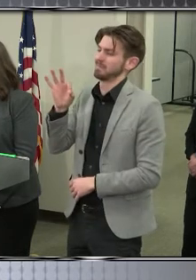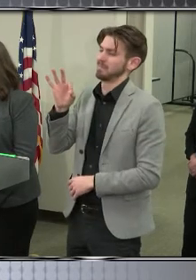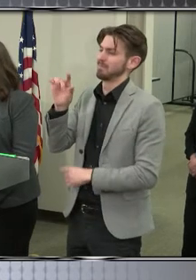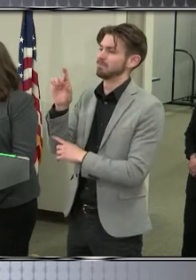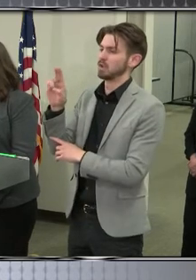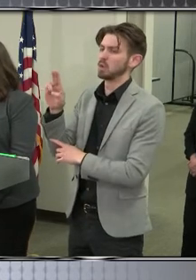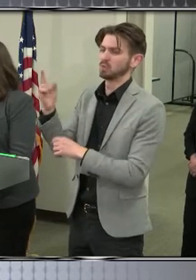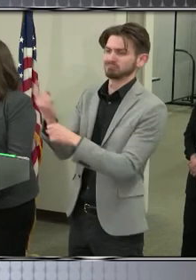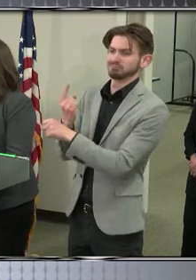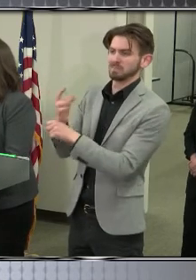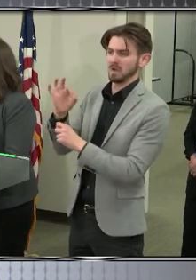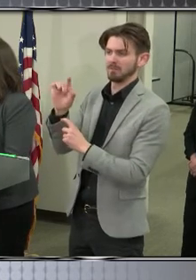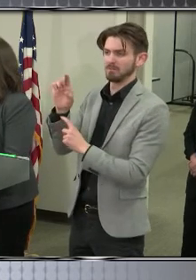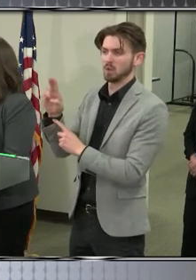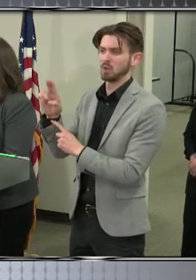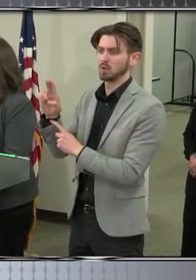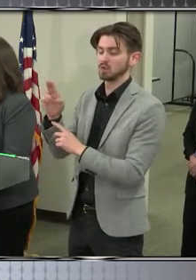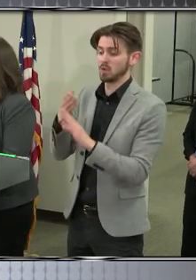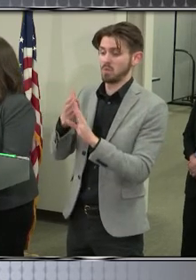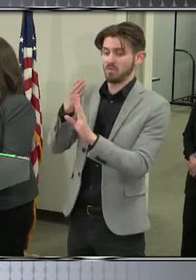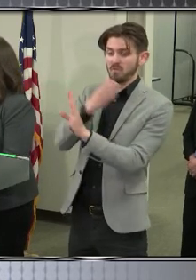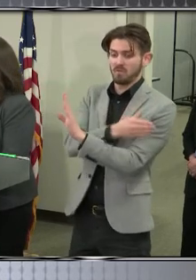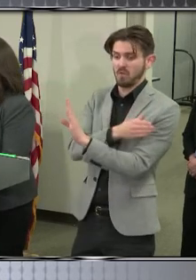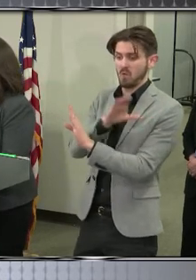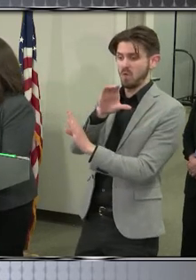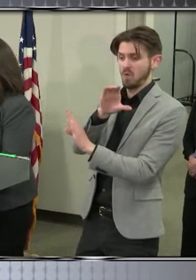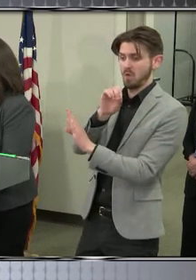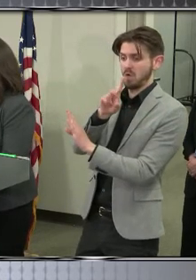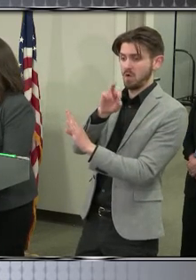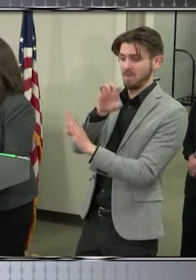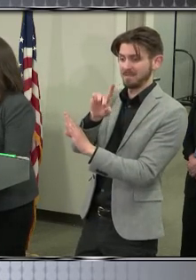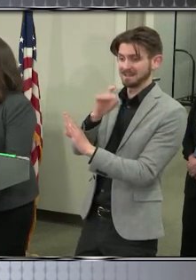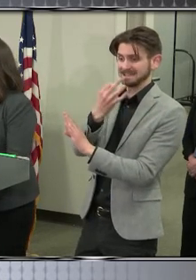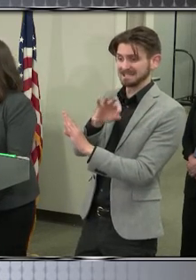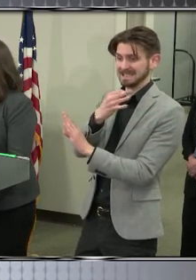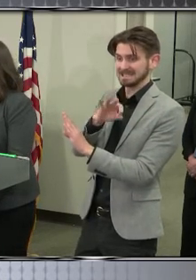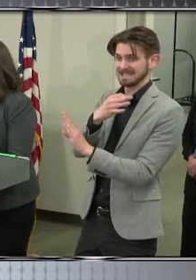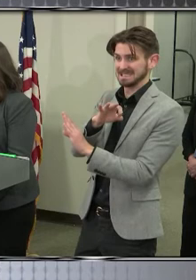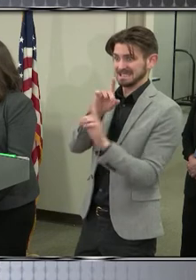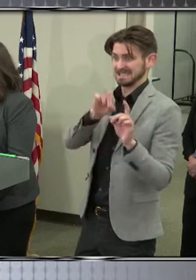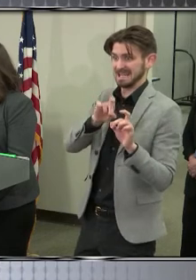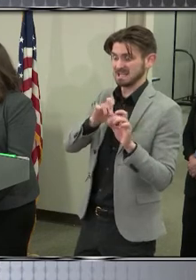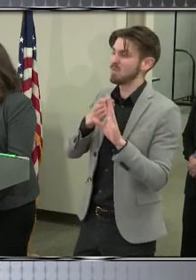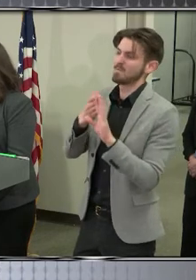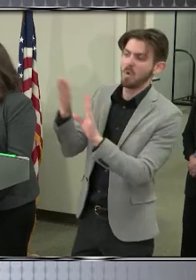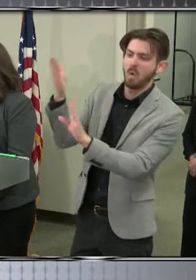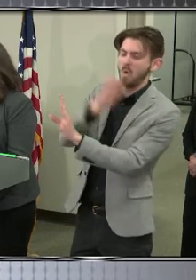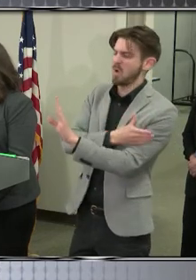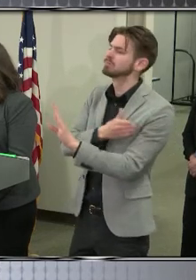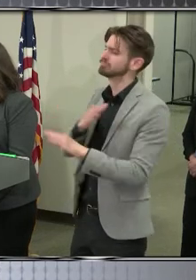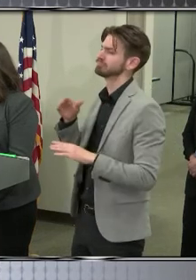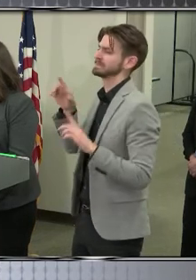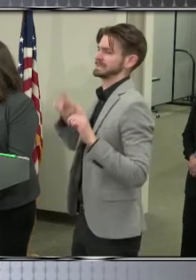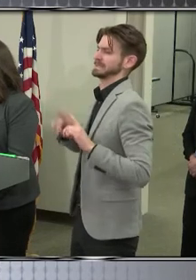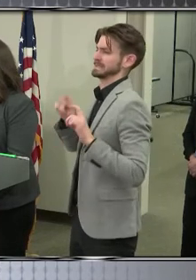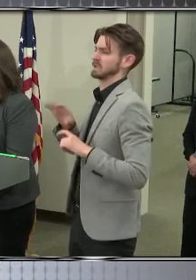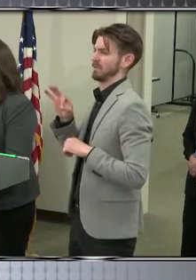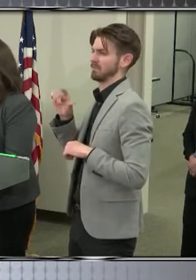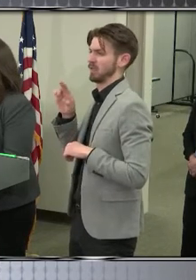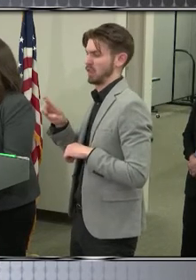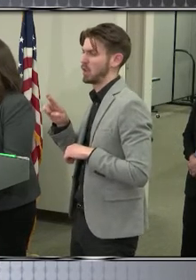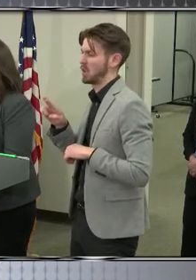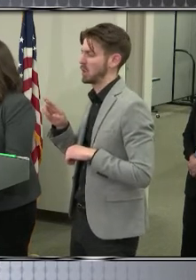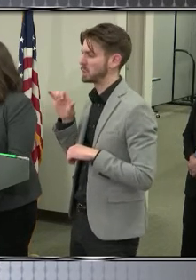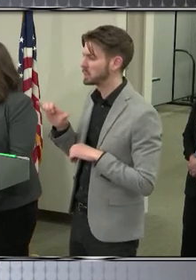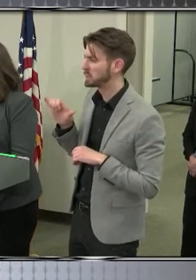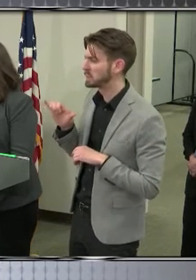for COVID-19, we are going to rule out some of the things that we know are already circulating in our community, and that helps